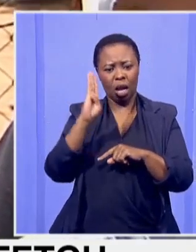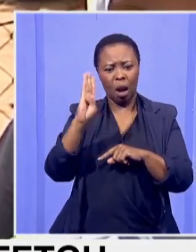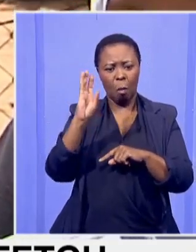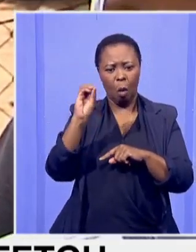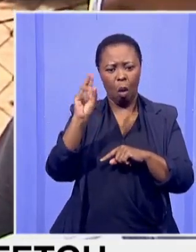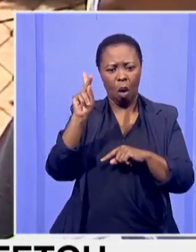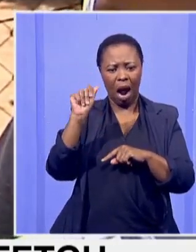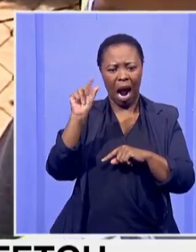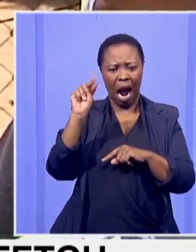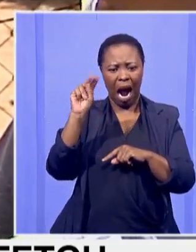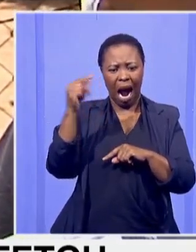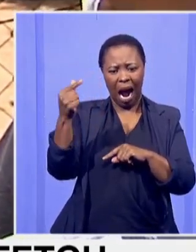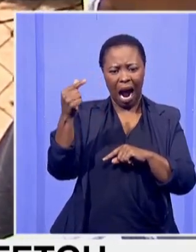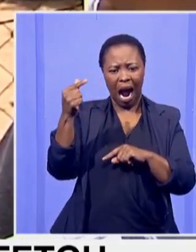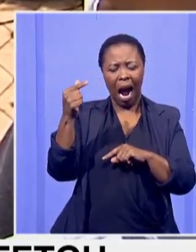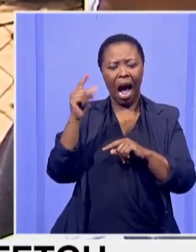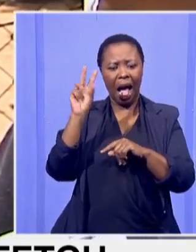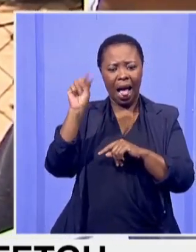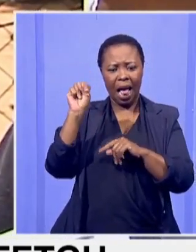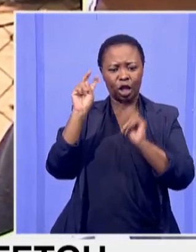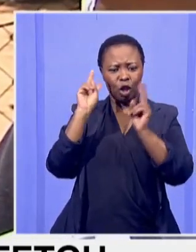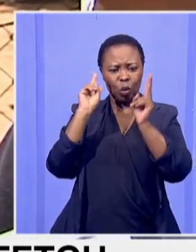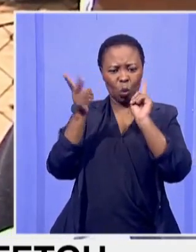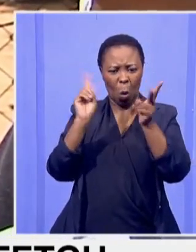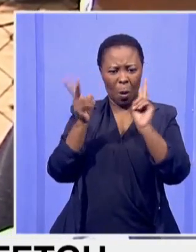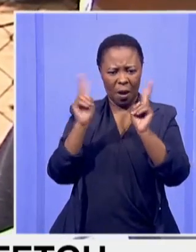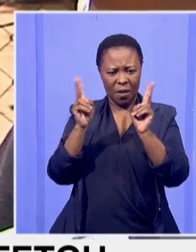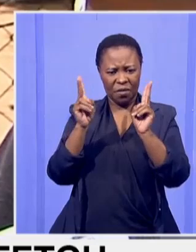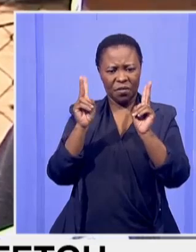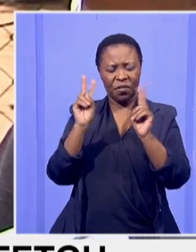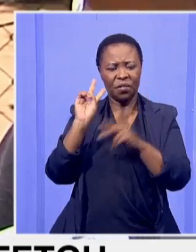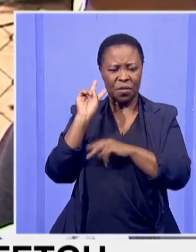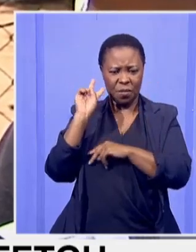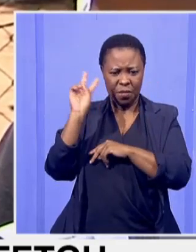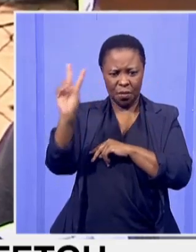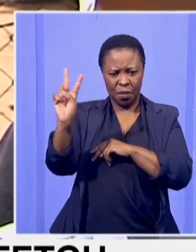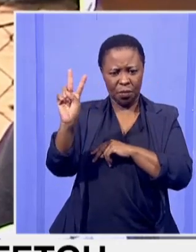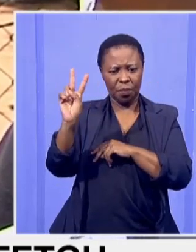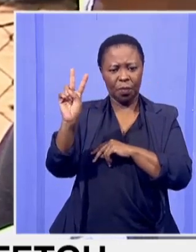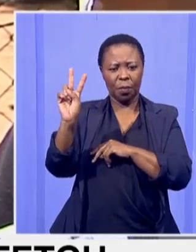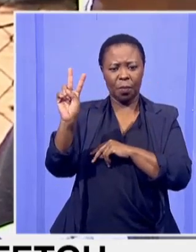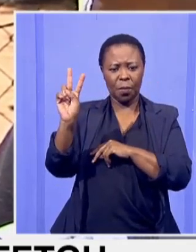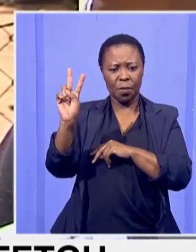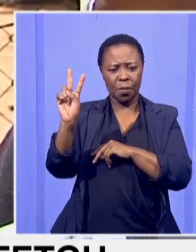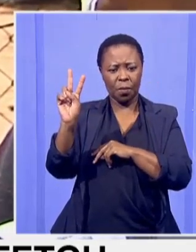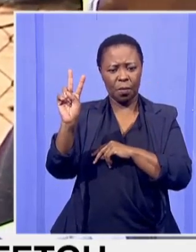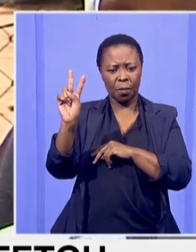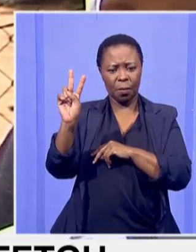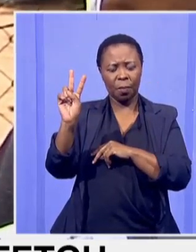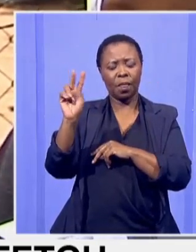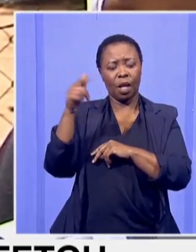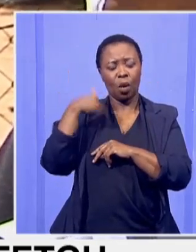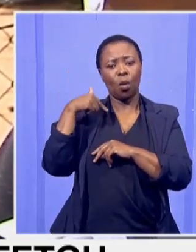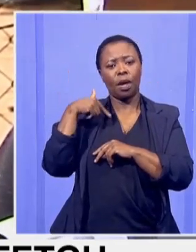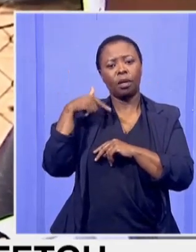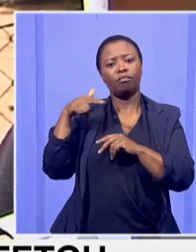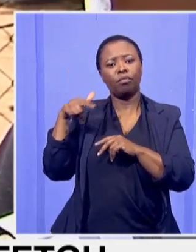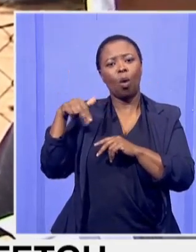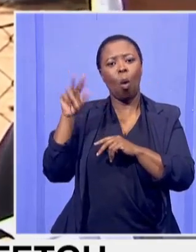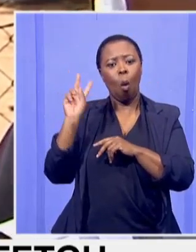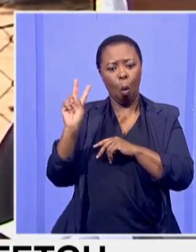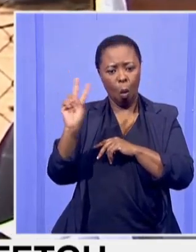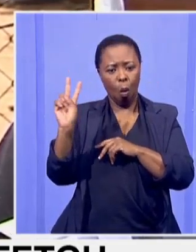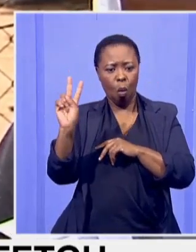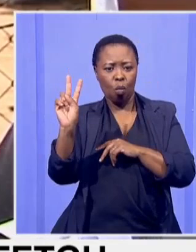metsi over N12 ratla and then ke re tsama mo siting re bona